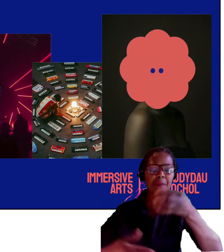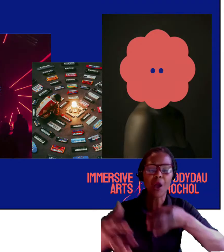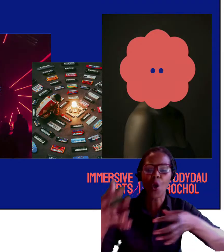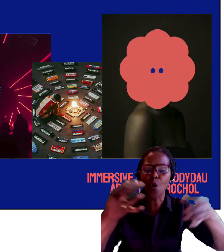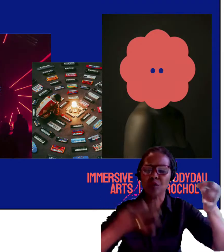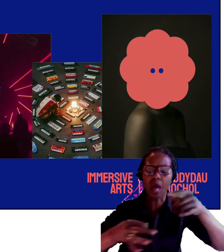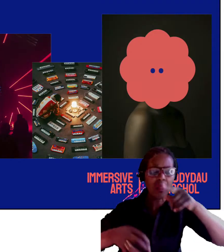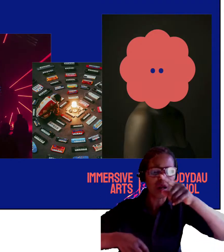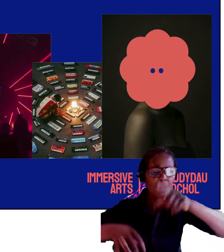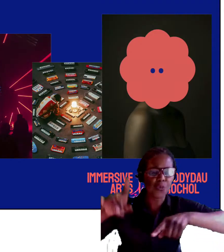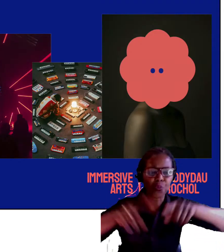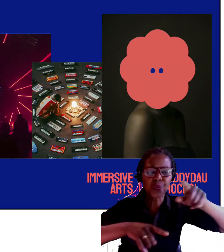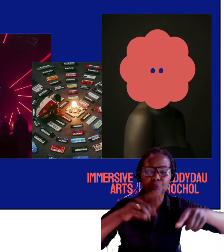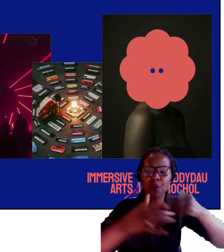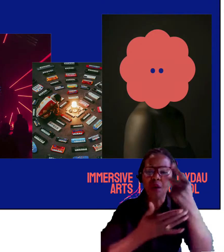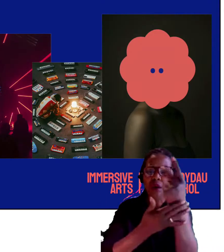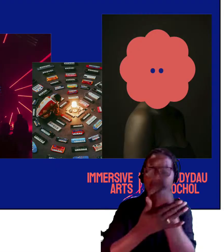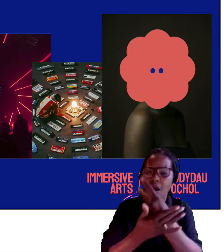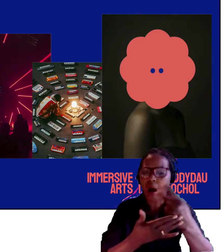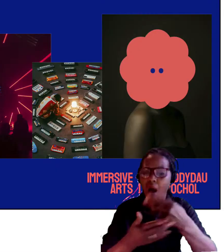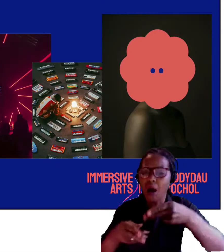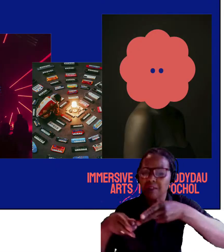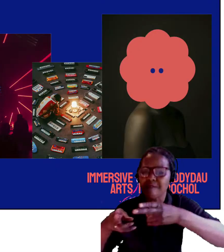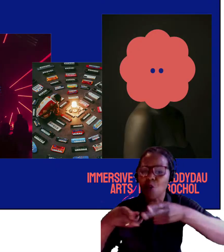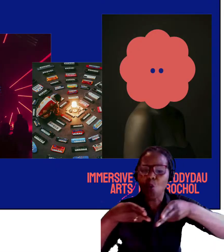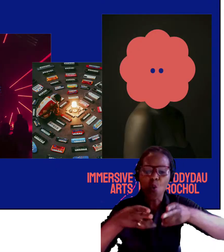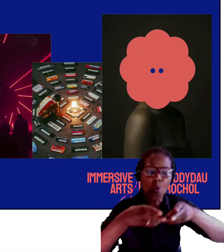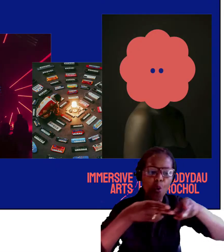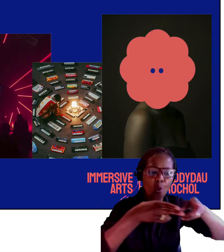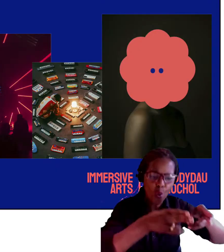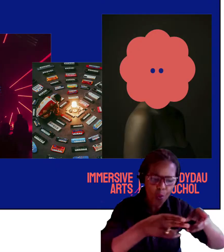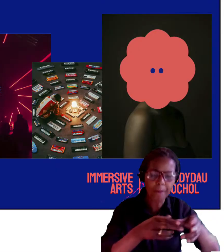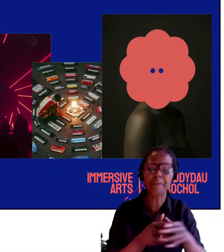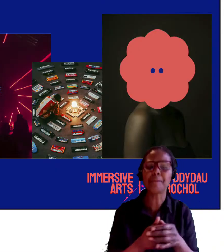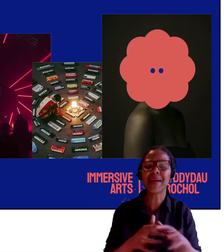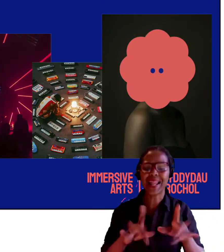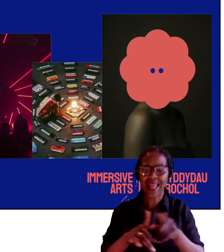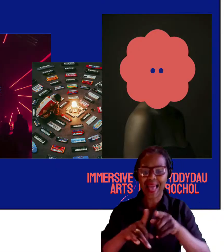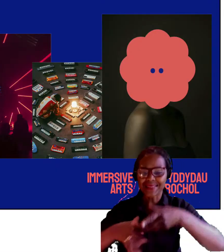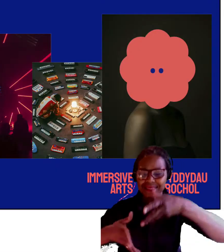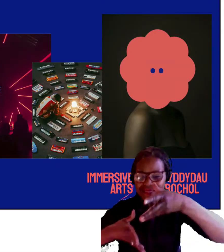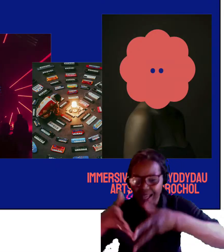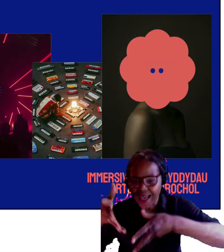saw. There's a wide range of things from sound, live performance,